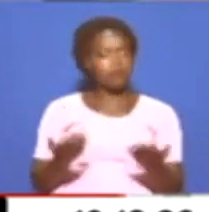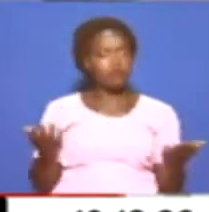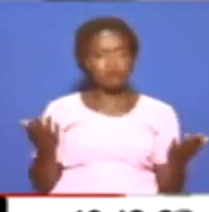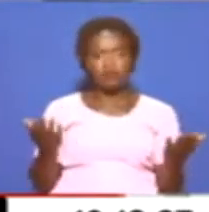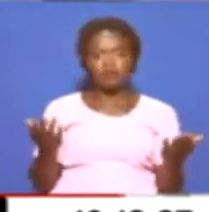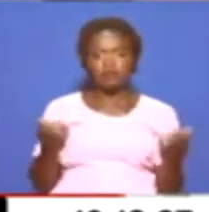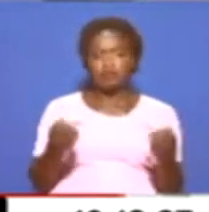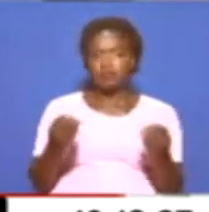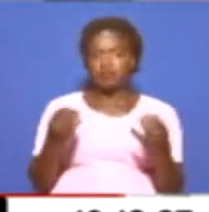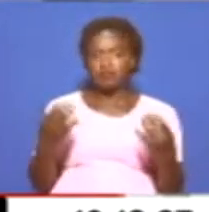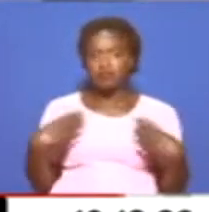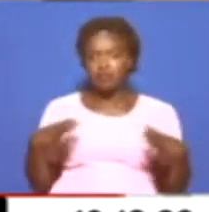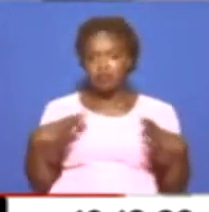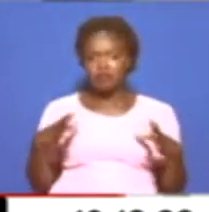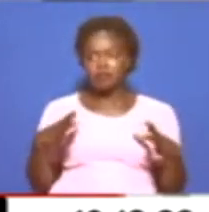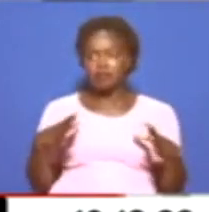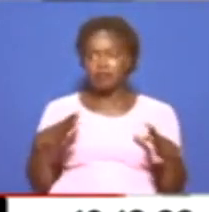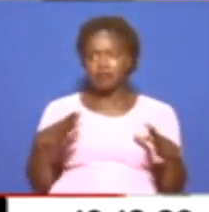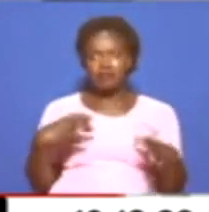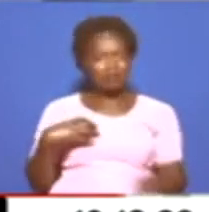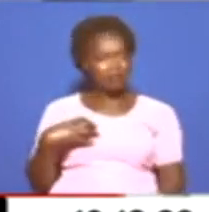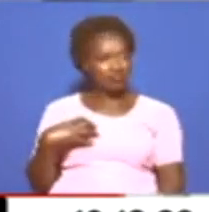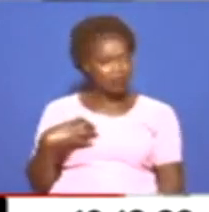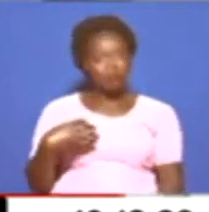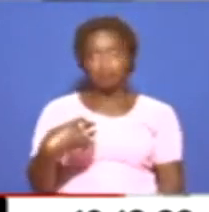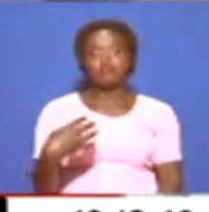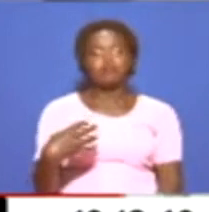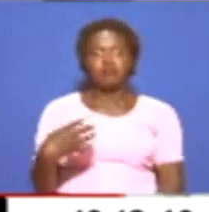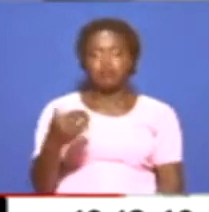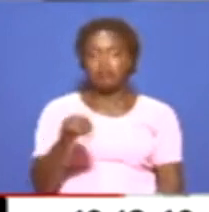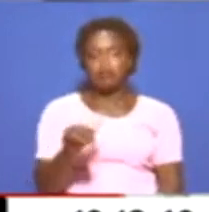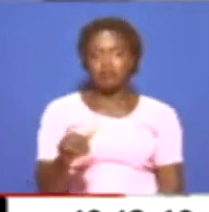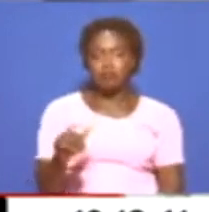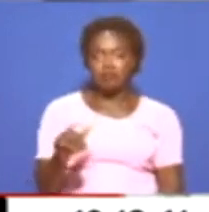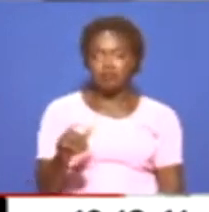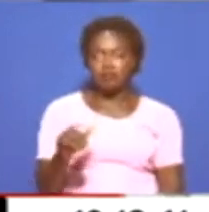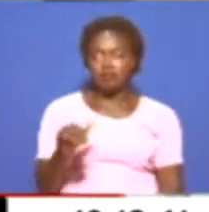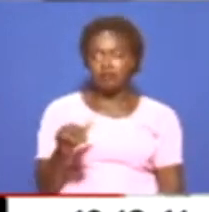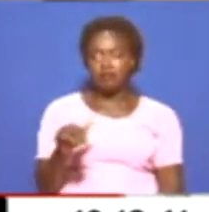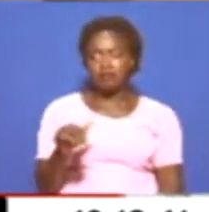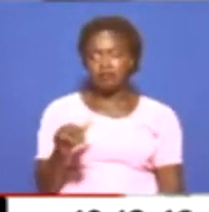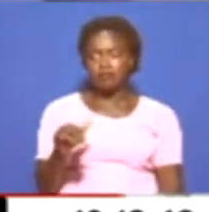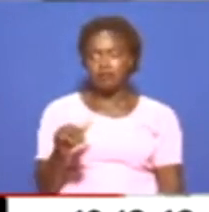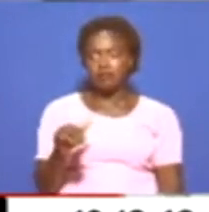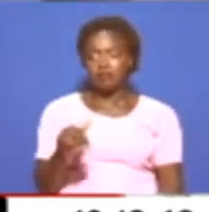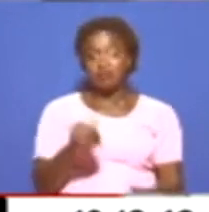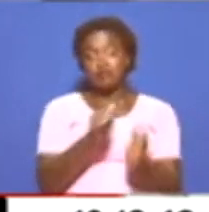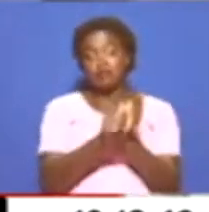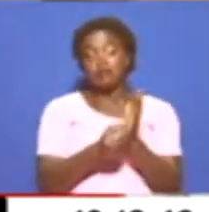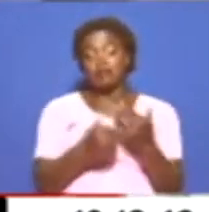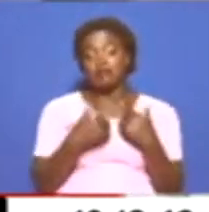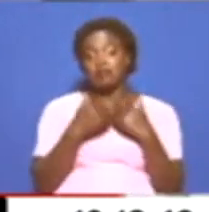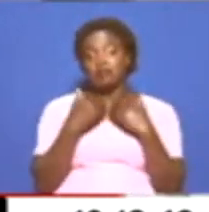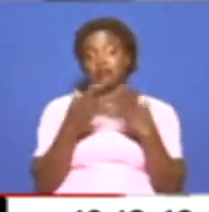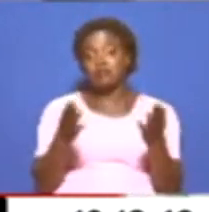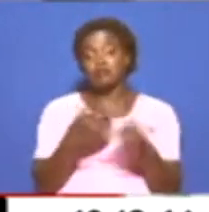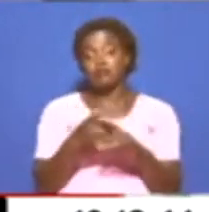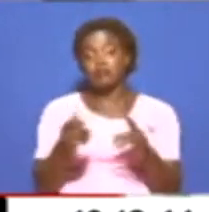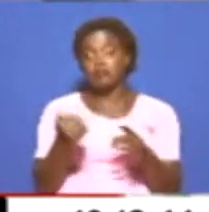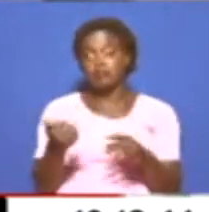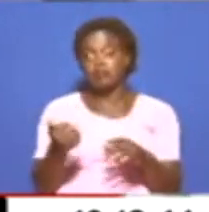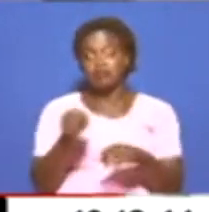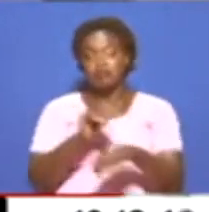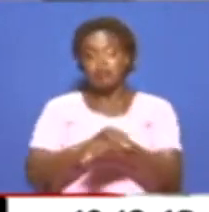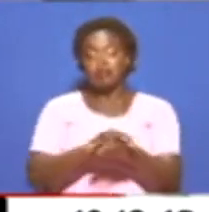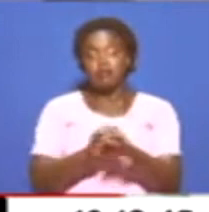many people who are very rich, yet they don't have any manifesto, but we have somebody else who have a good manifesto and a